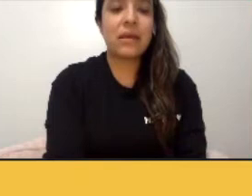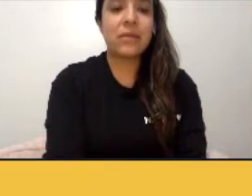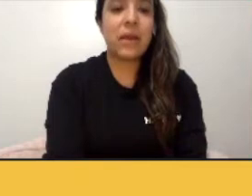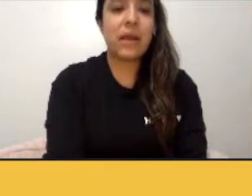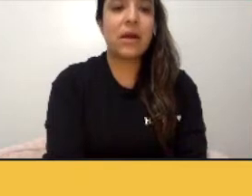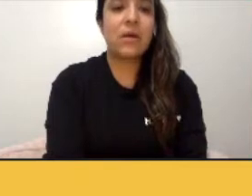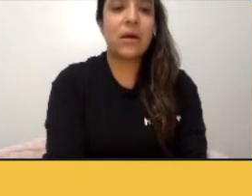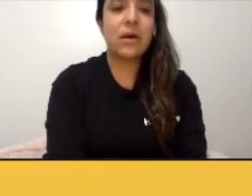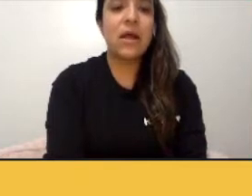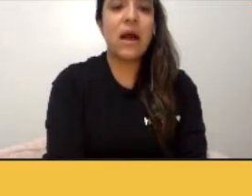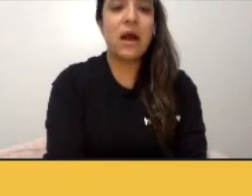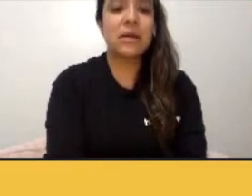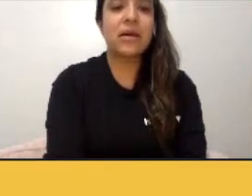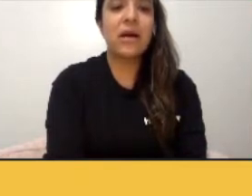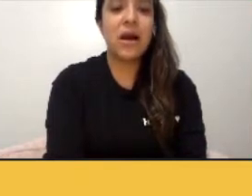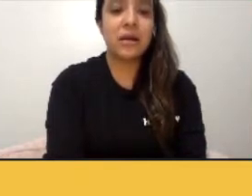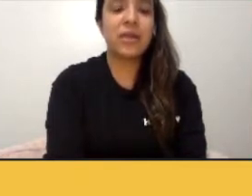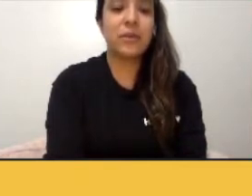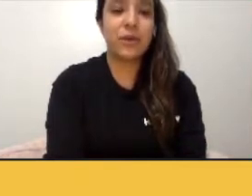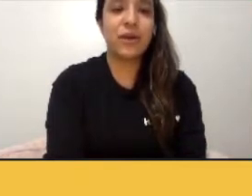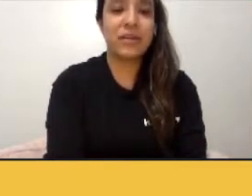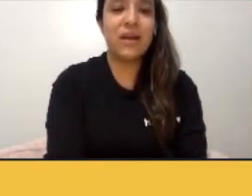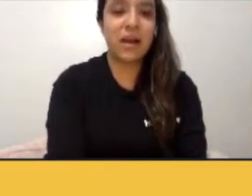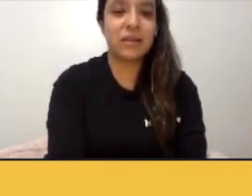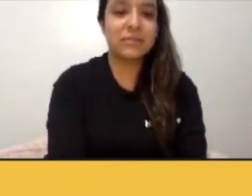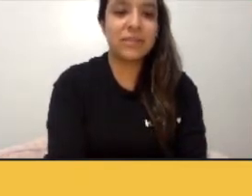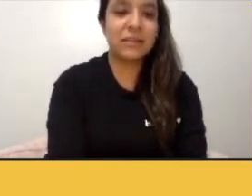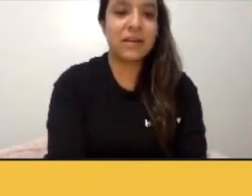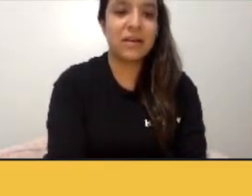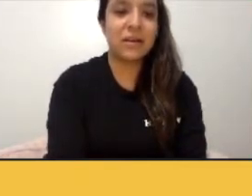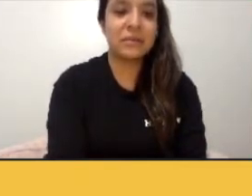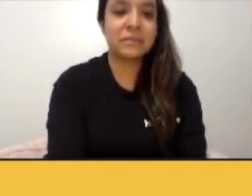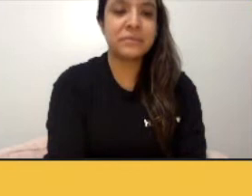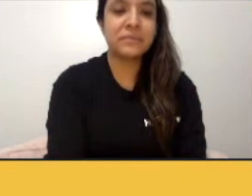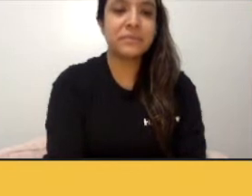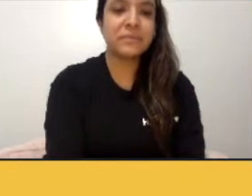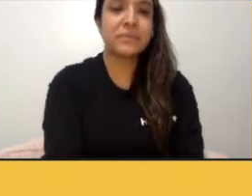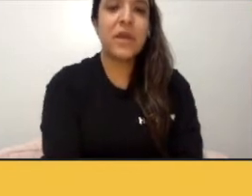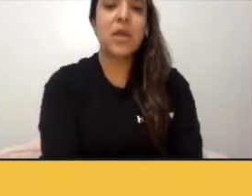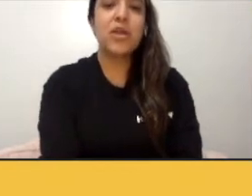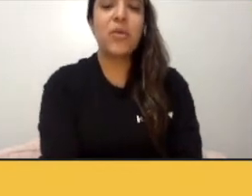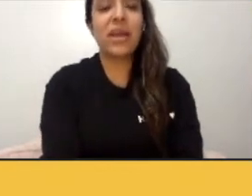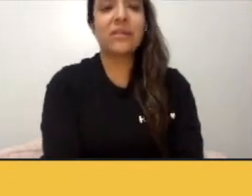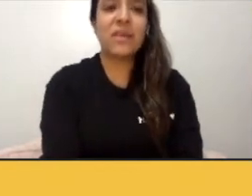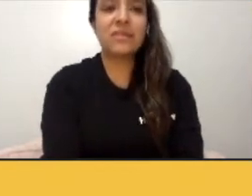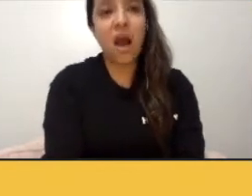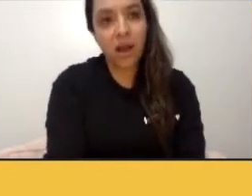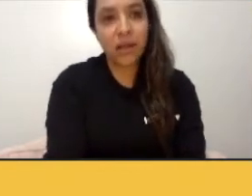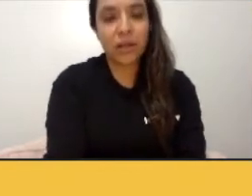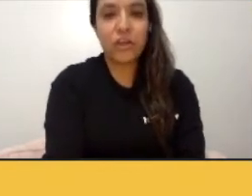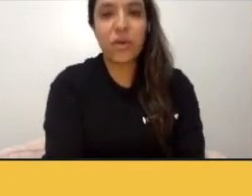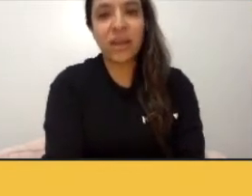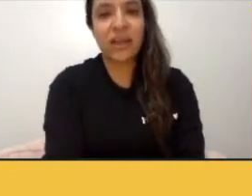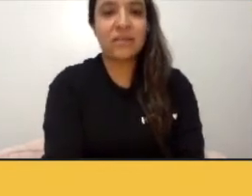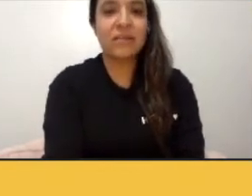Tap it out, get ready, go. Unk, hunk. The word is hunk. Yes, hunk. UNK says